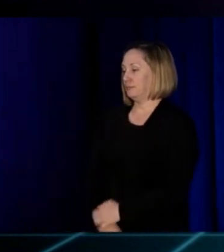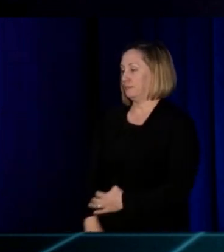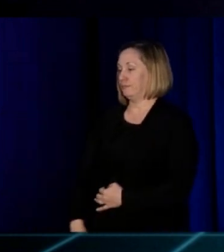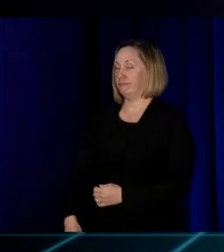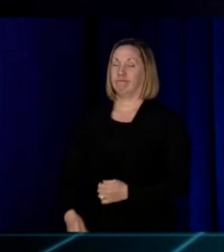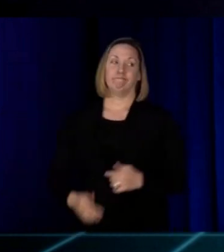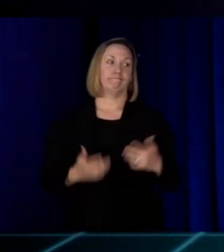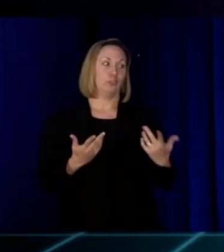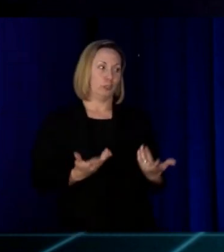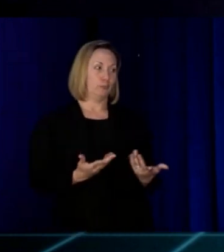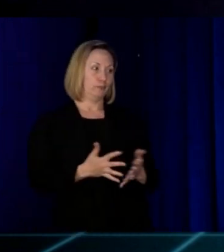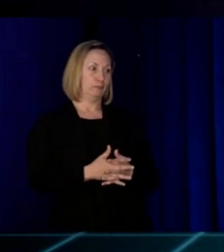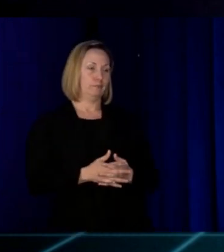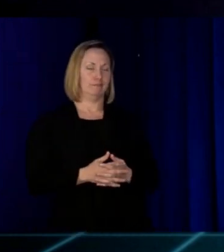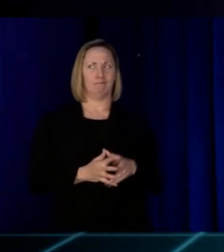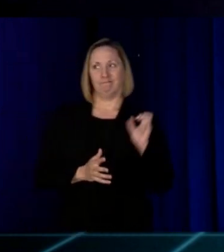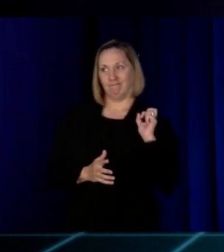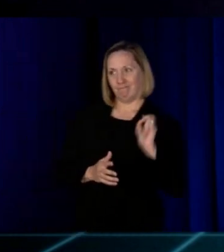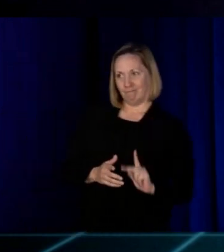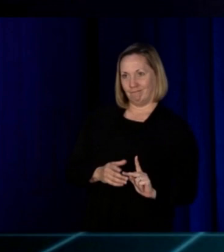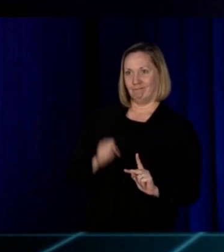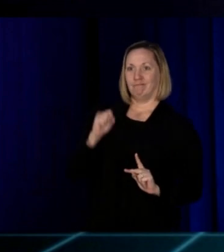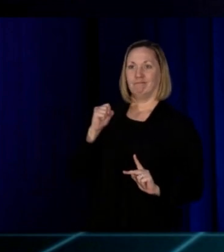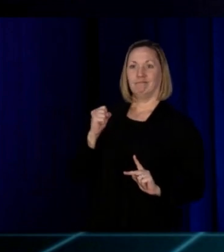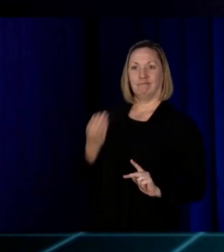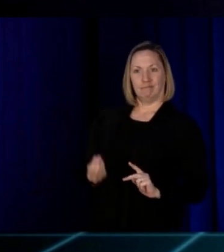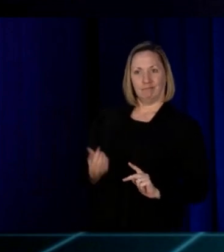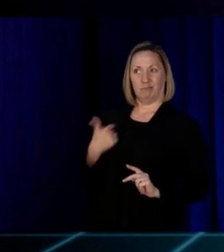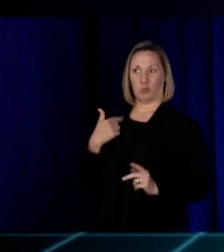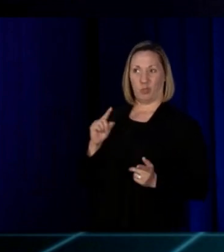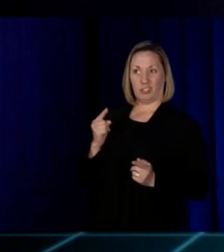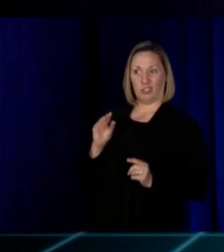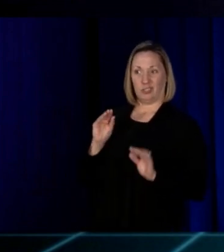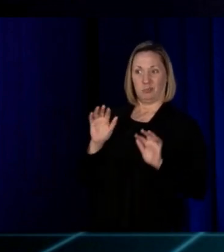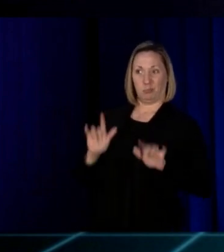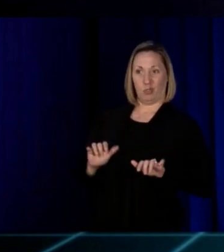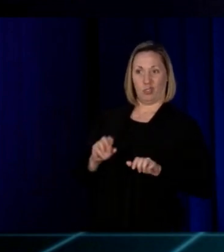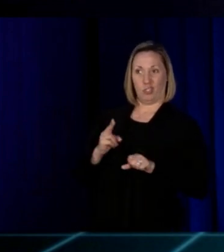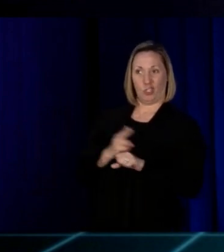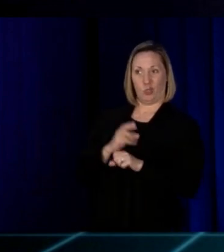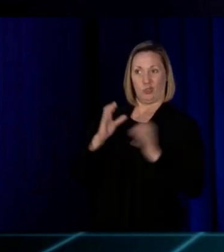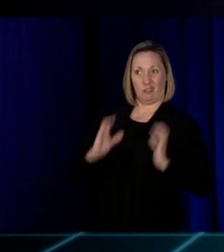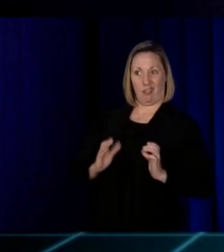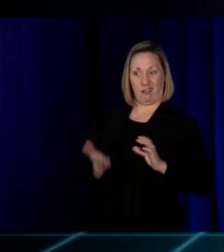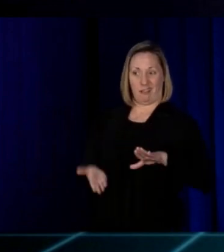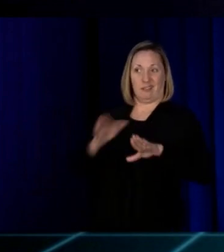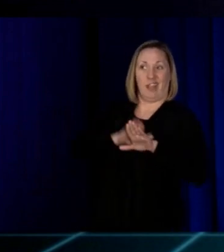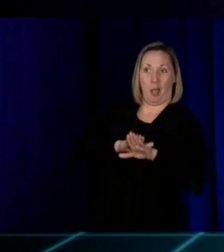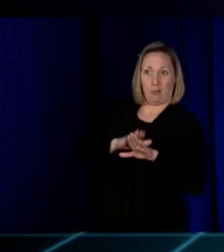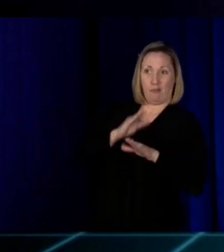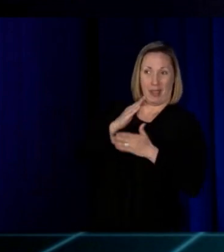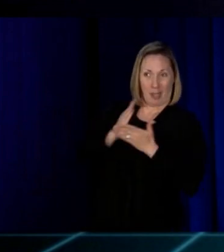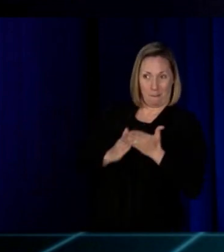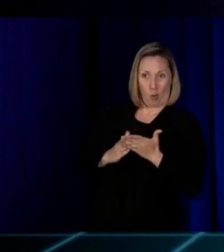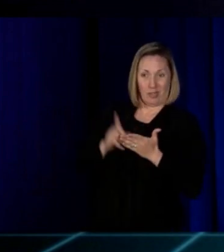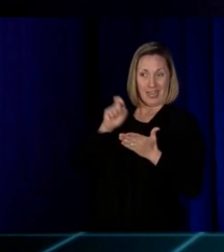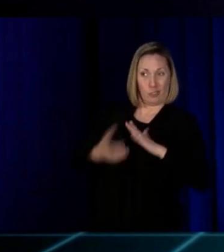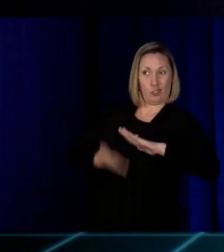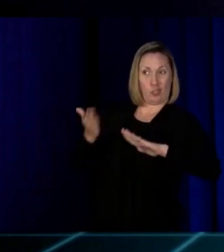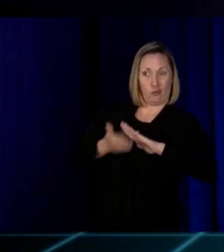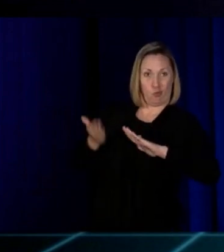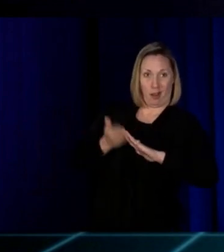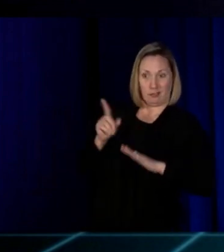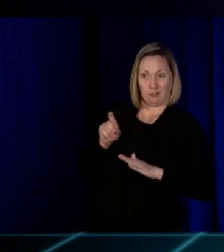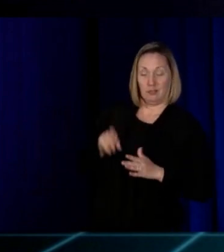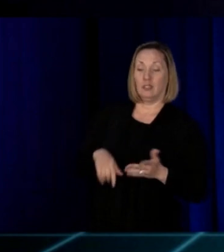So. Okay, so do I just put use client on top of my component and it should run? You